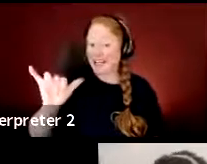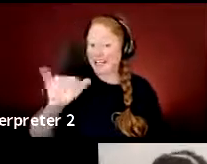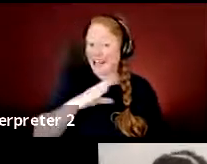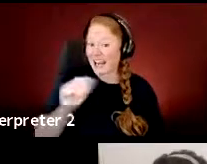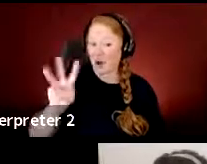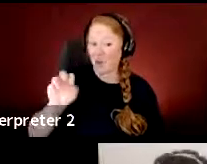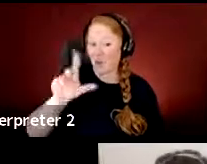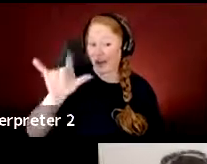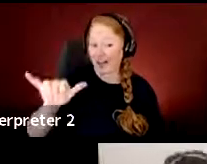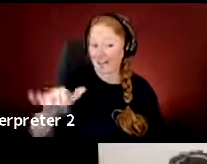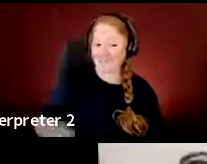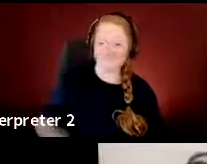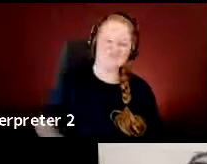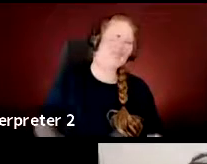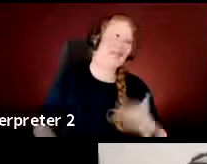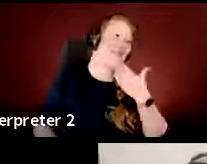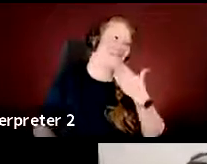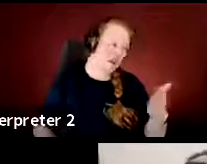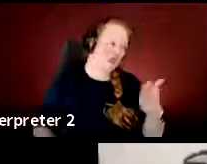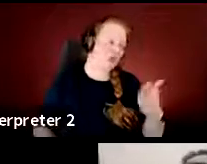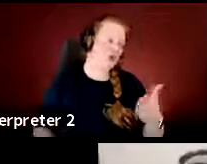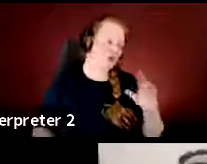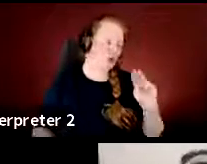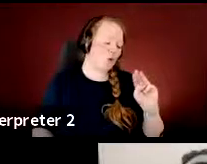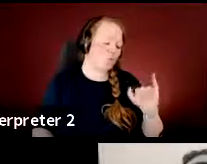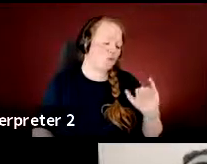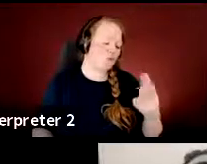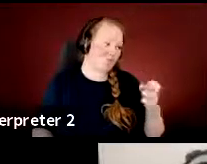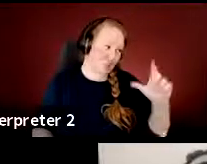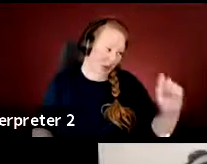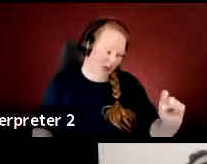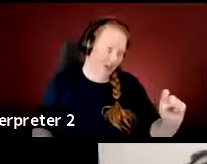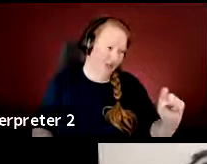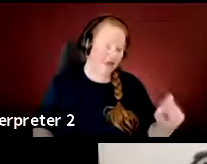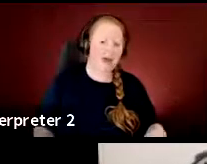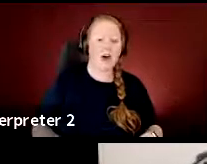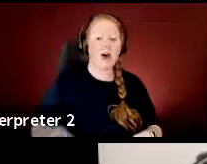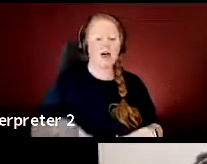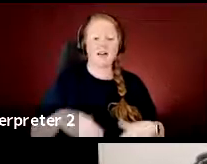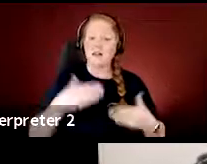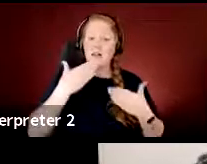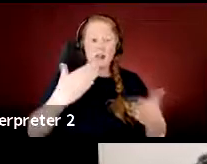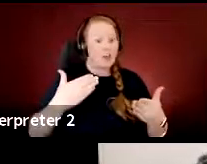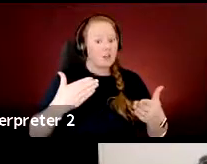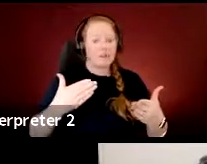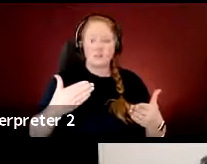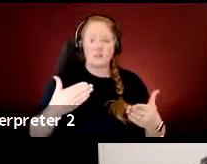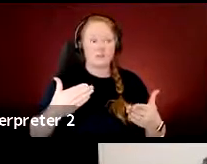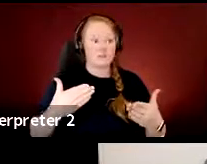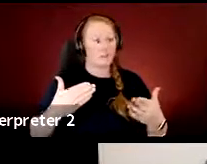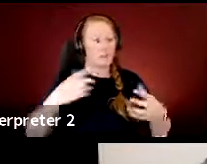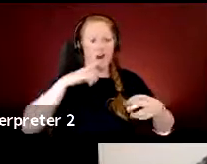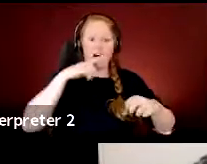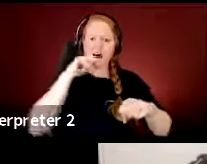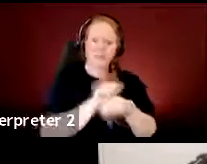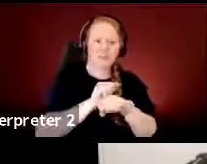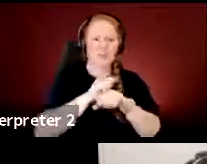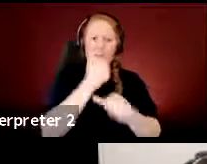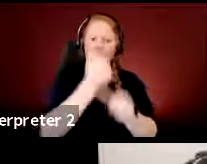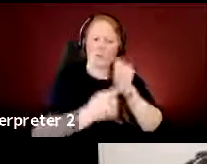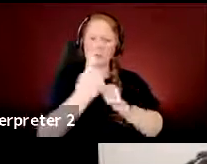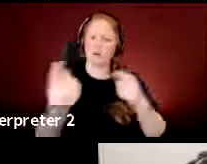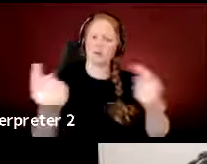Thank you, Michelle. Thanks to absolutely everybody that came here and took the time to testify